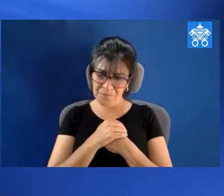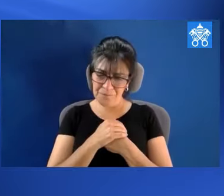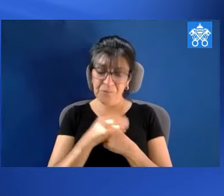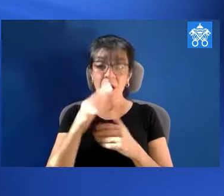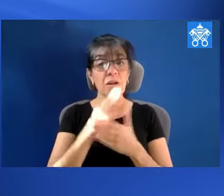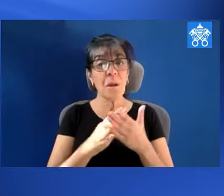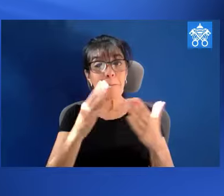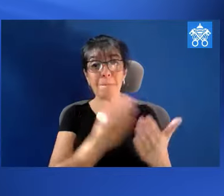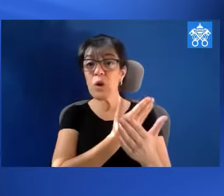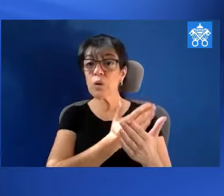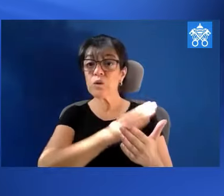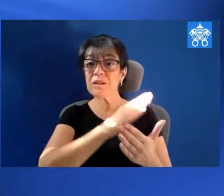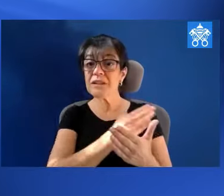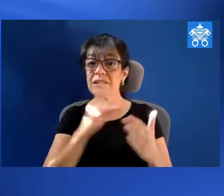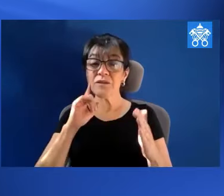Like certain pieces of music,